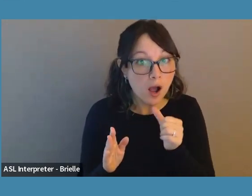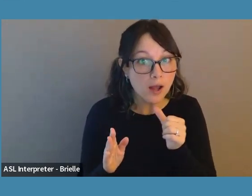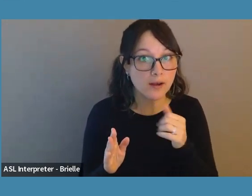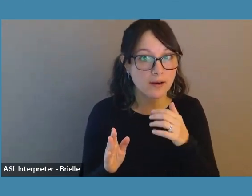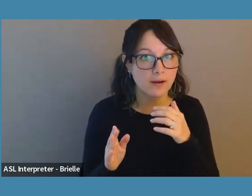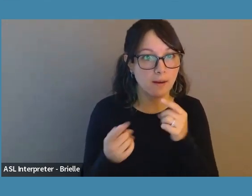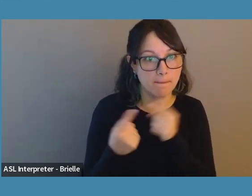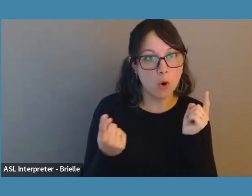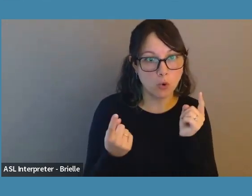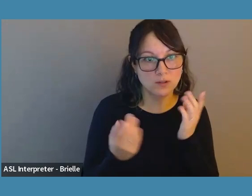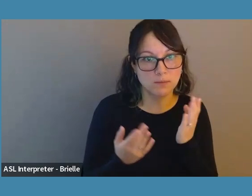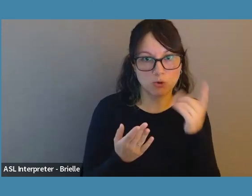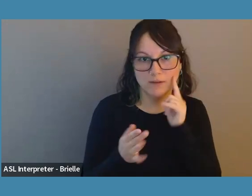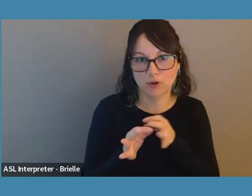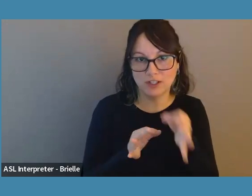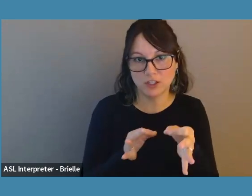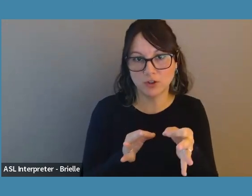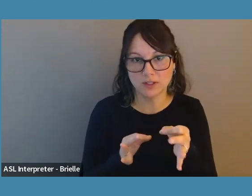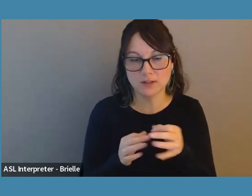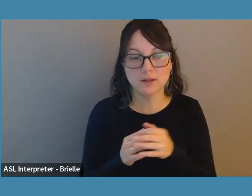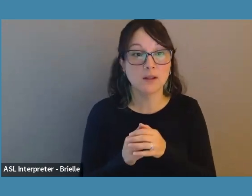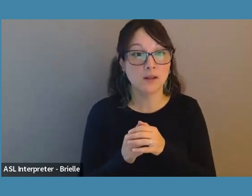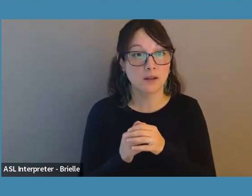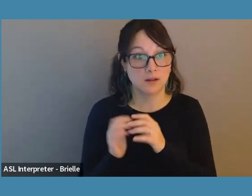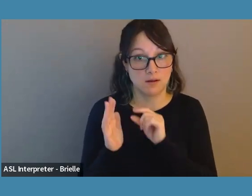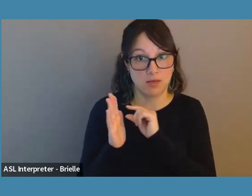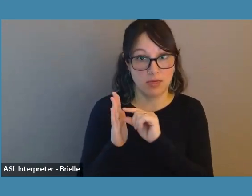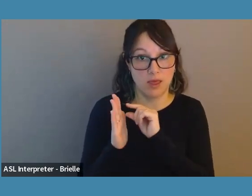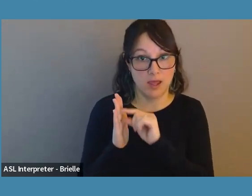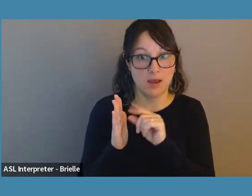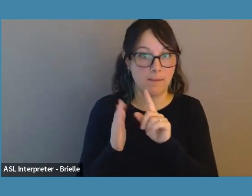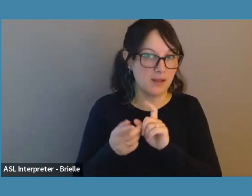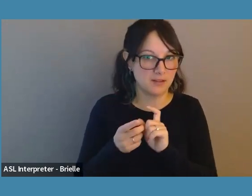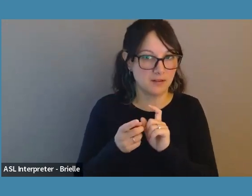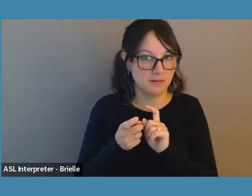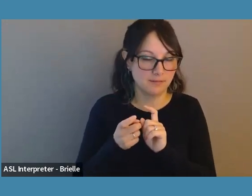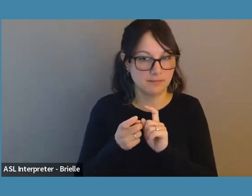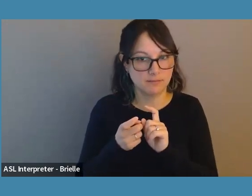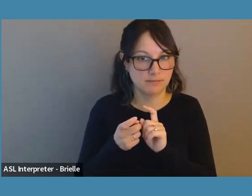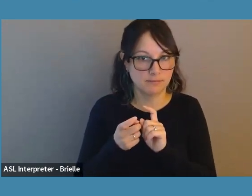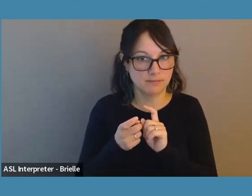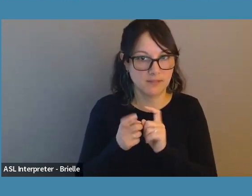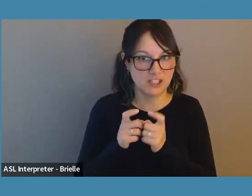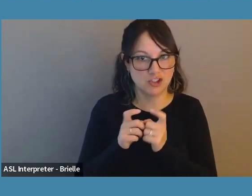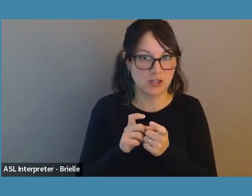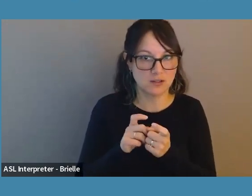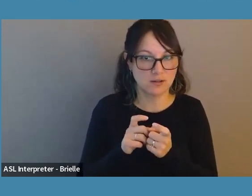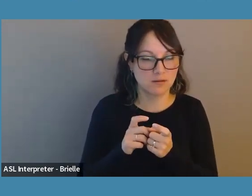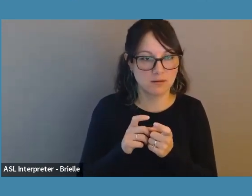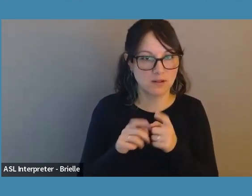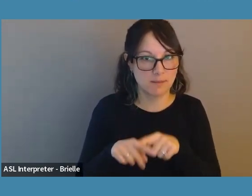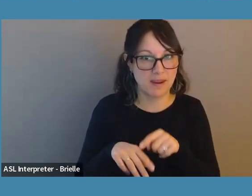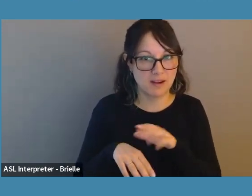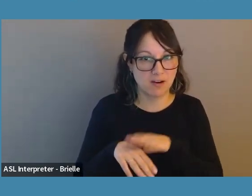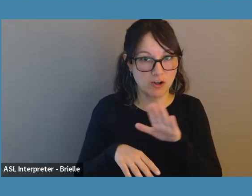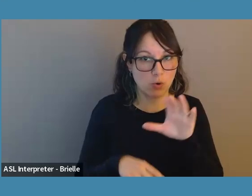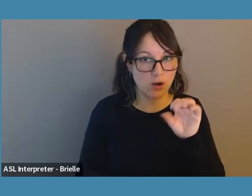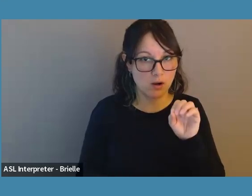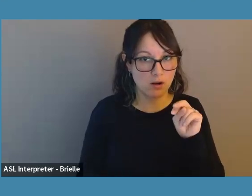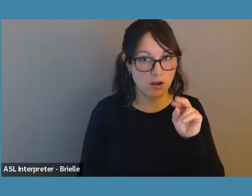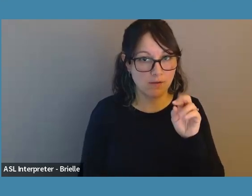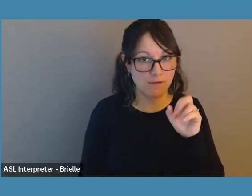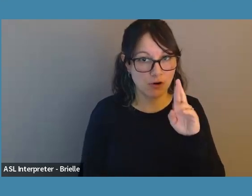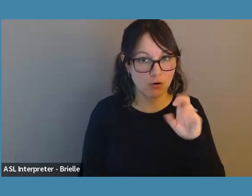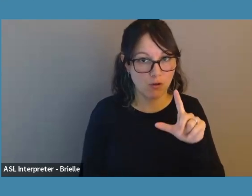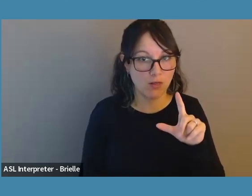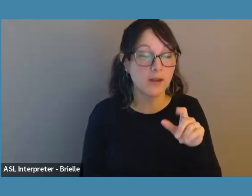going to, those need to be adjusted based on how your conferral goes with your opposing counsel. So if you